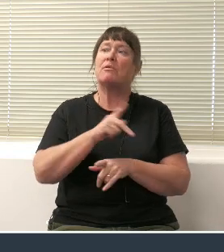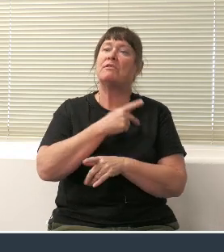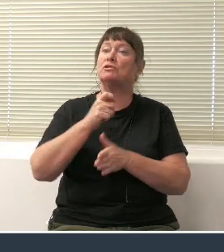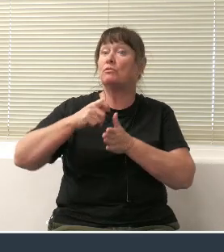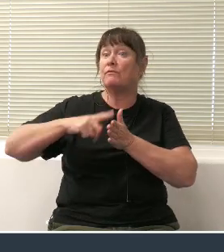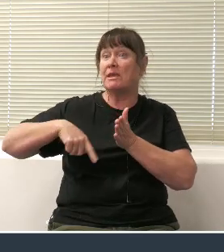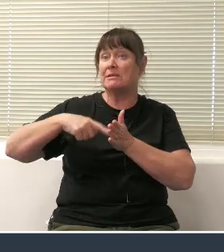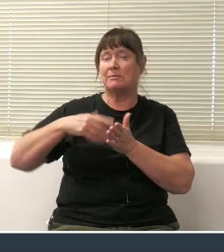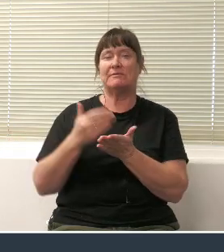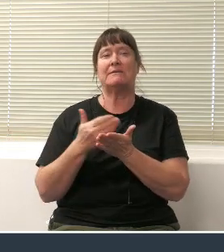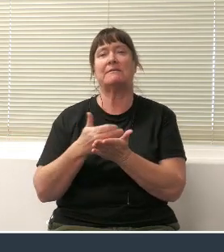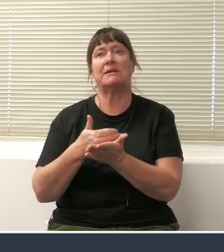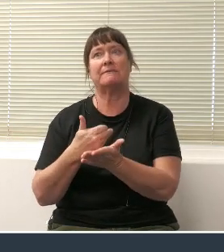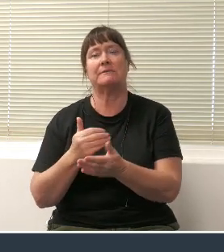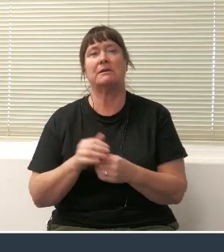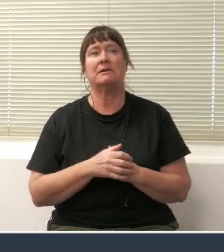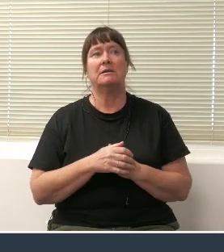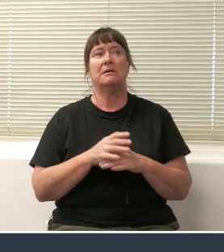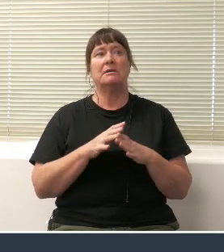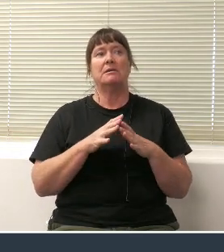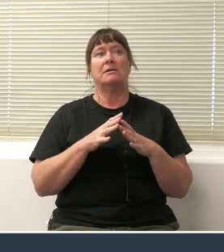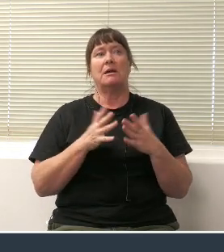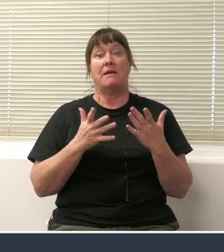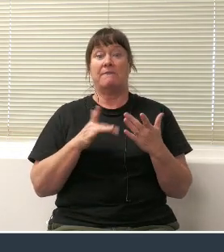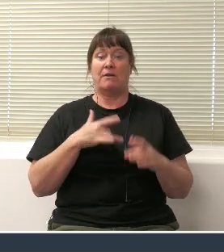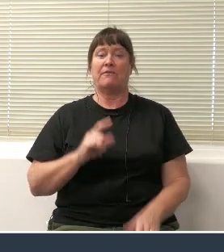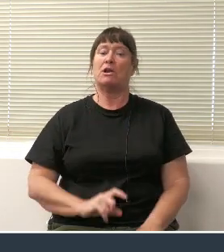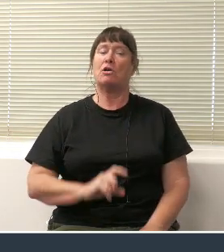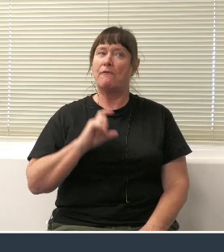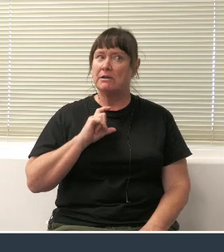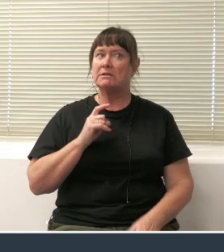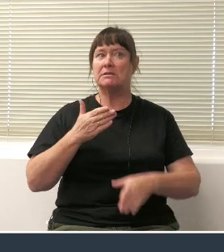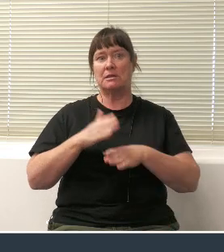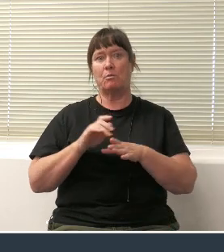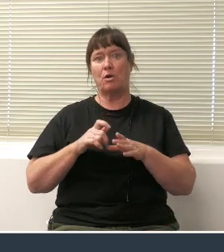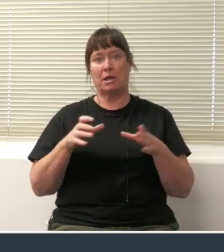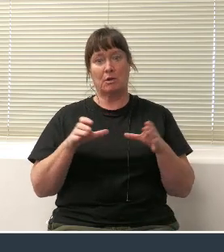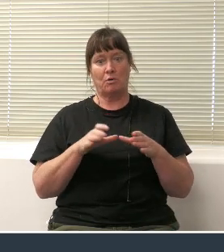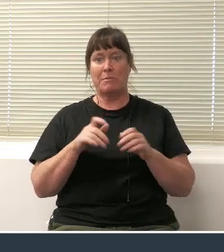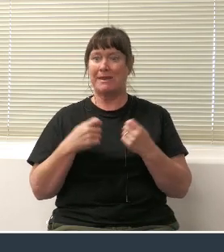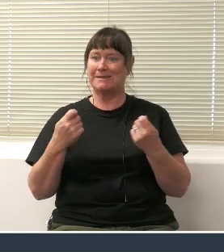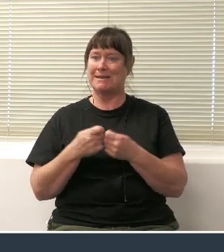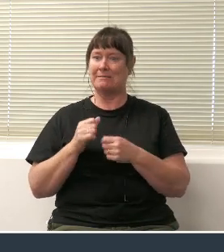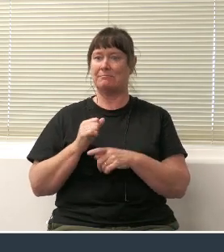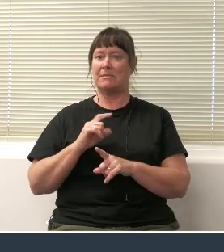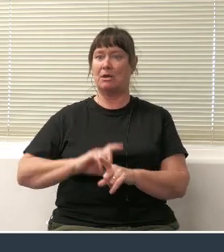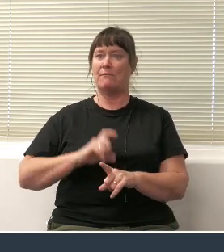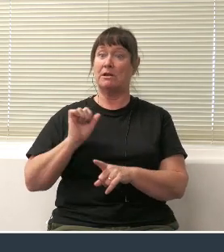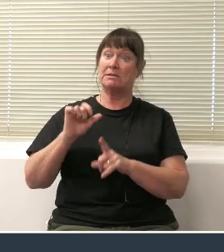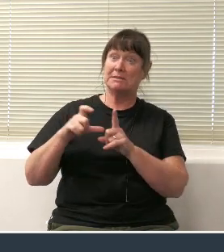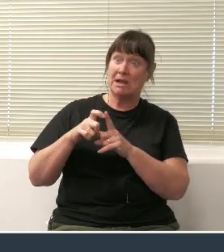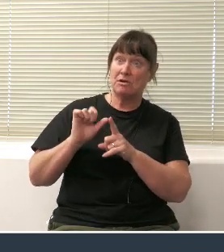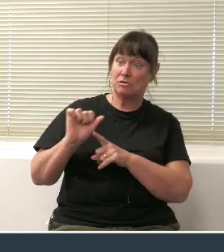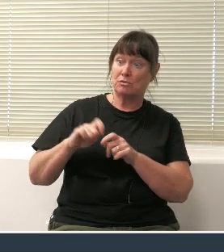a result of that, and I have a huge level of confidence in the working group and team that sits behind this, Darren, you and